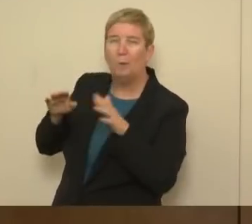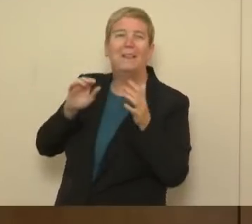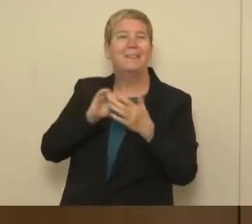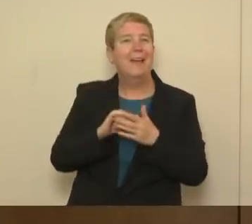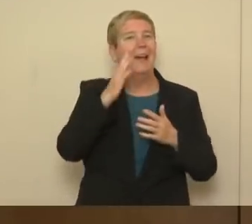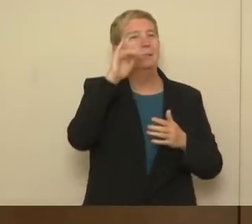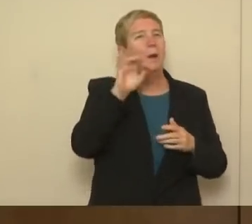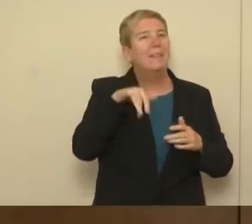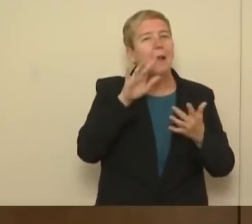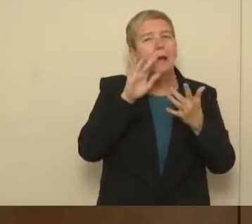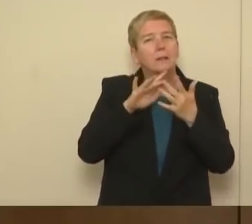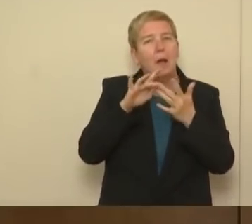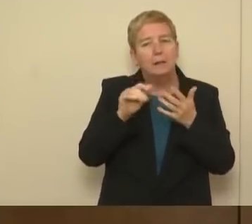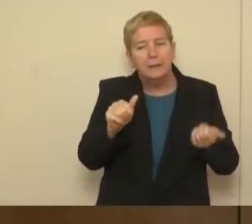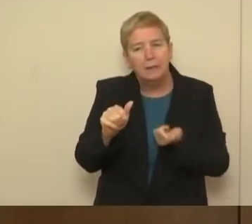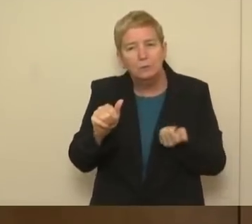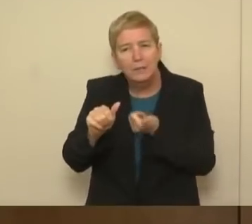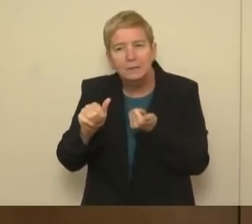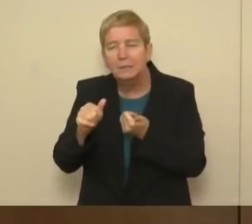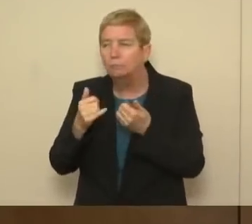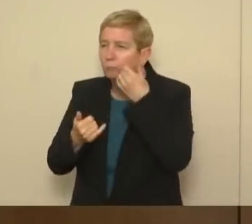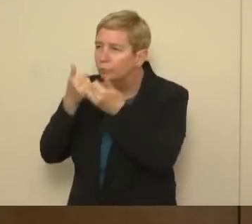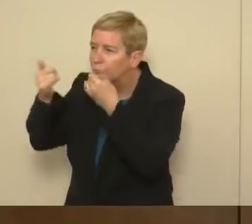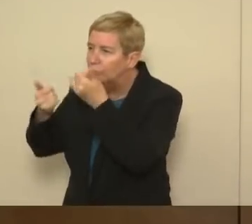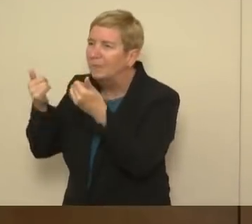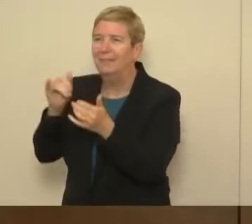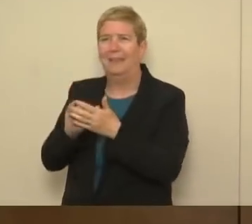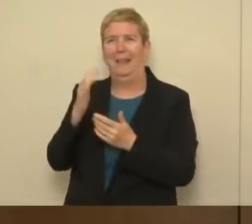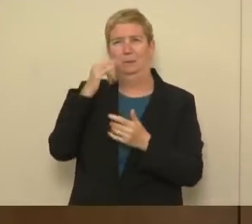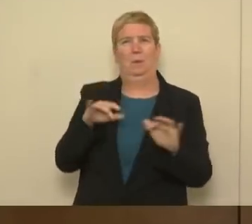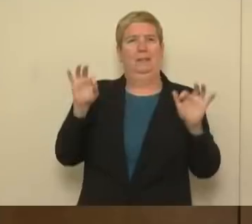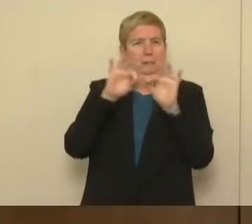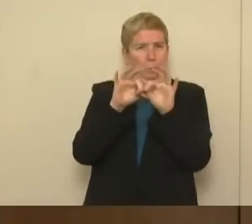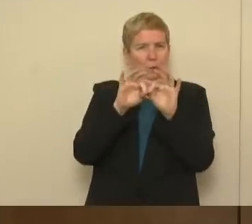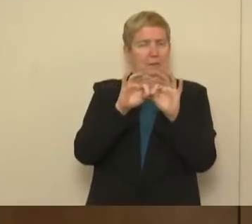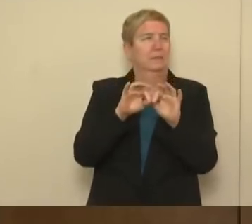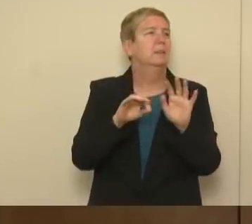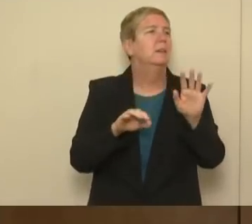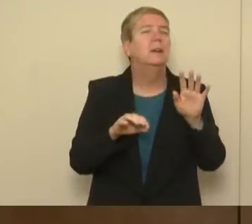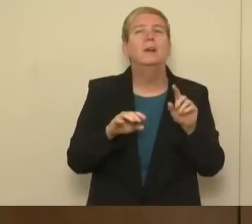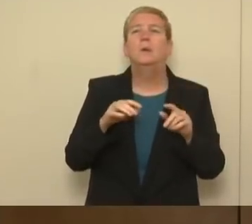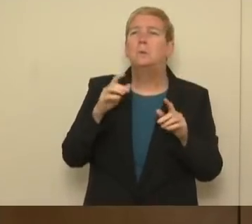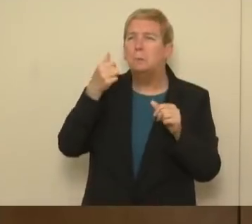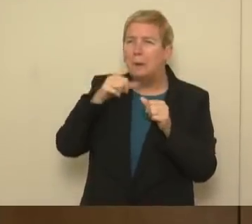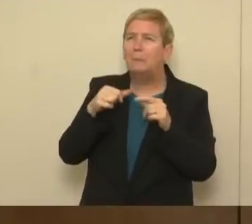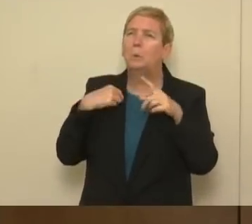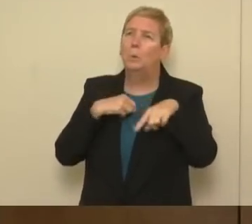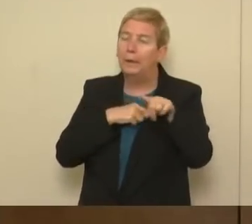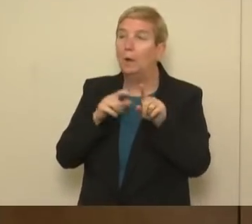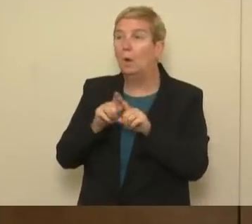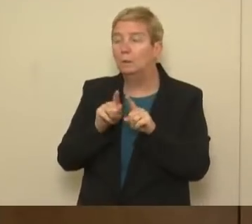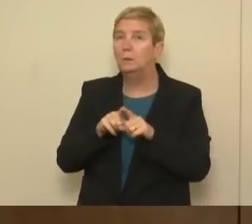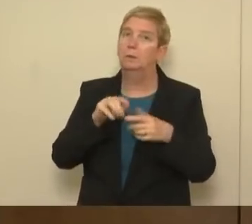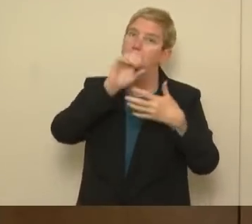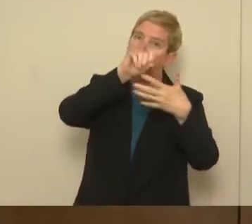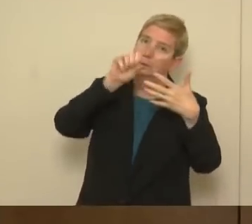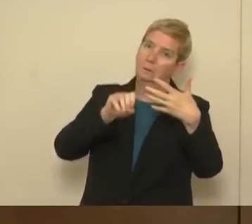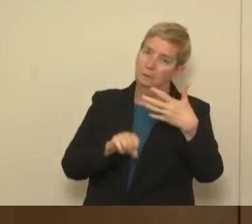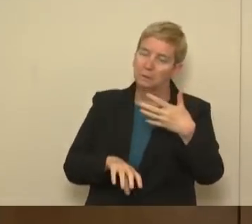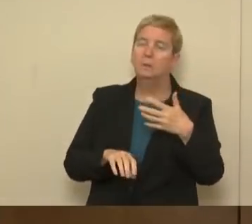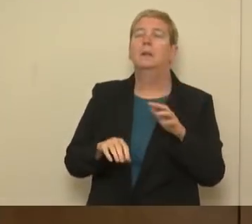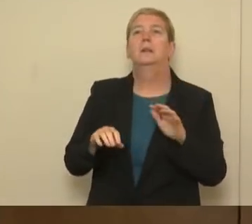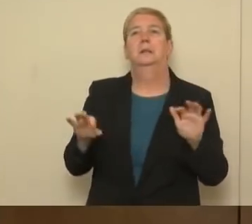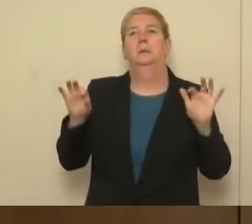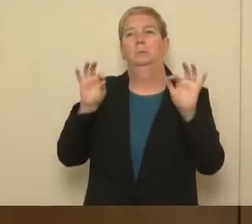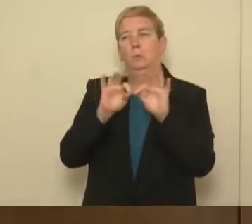work, and our promotion, if you will, our discussions publicly about what you have to look out for. You limit